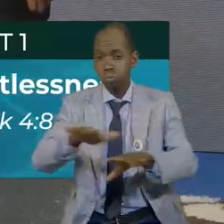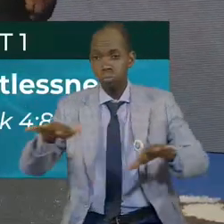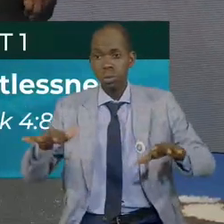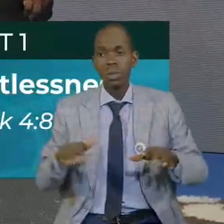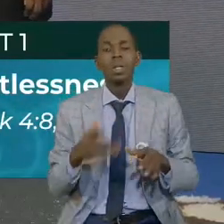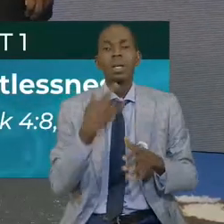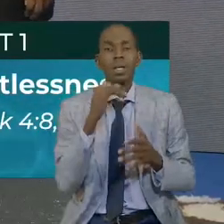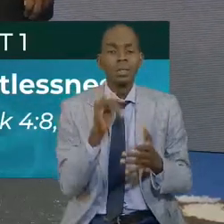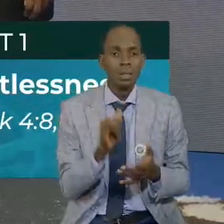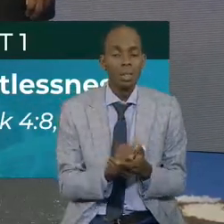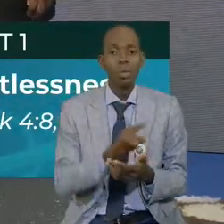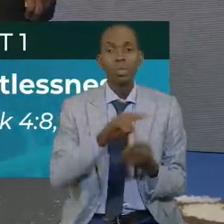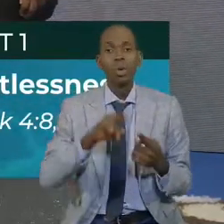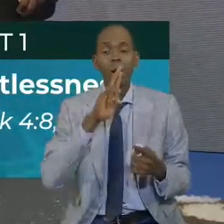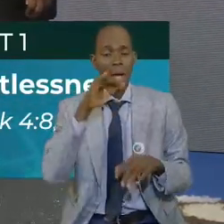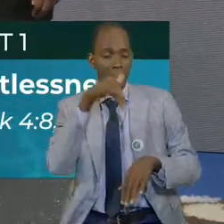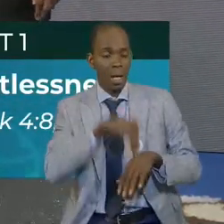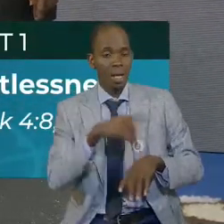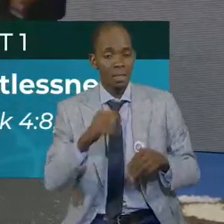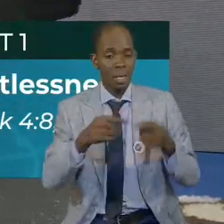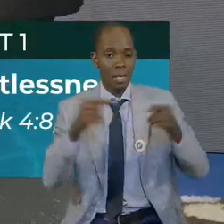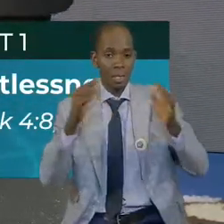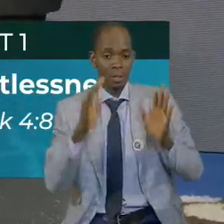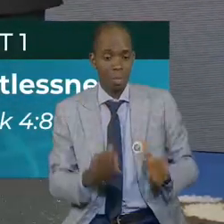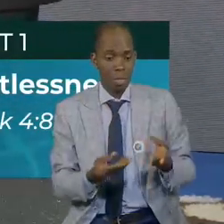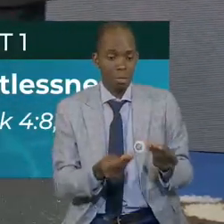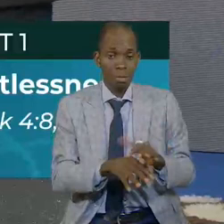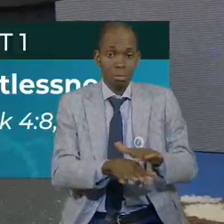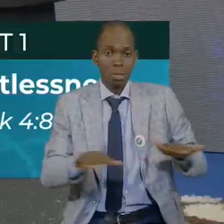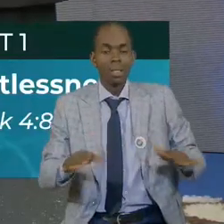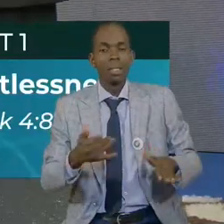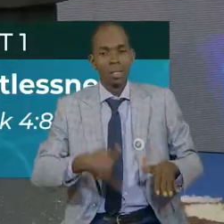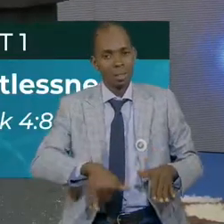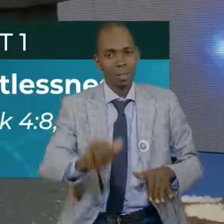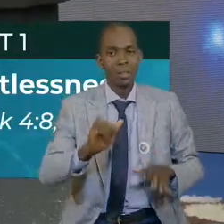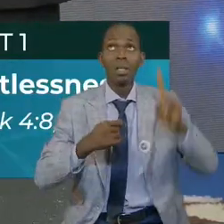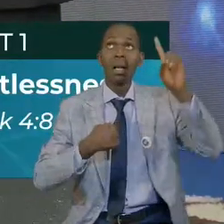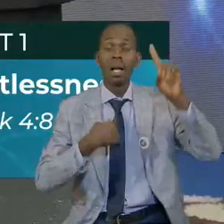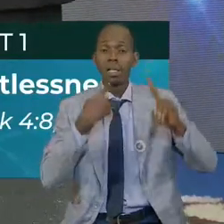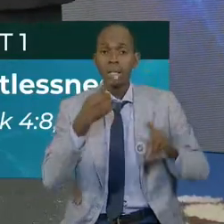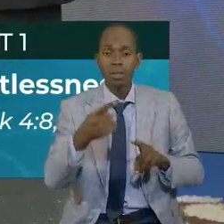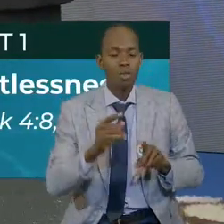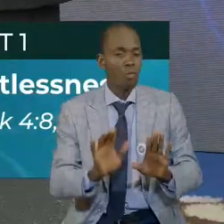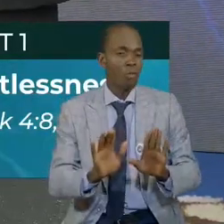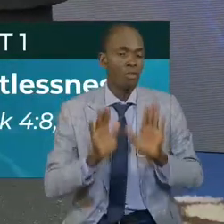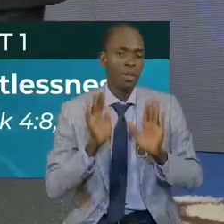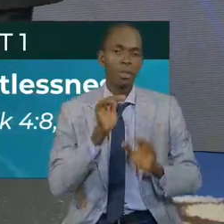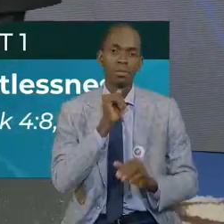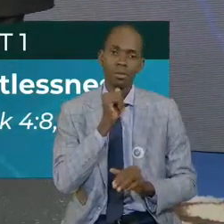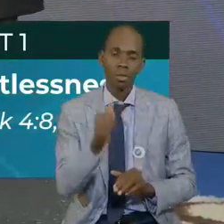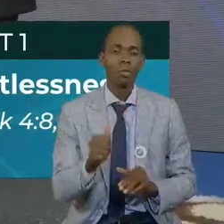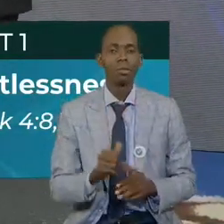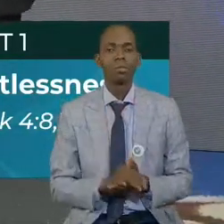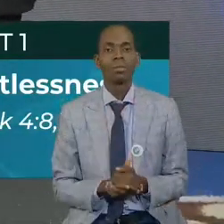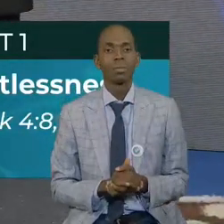enemy ground, and he says, fear not. Il le disait cela pas forcément lorsqu'ils étaient encore dans le désert,